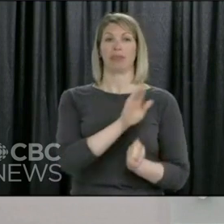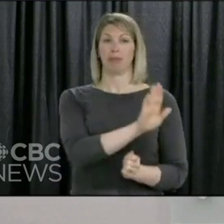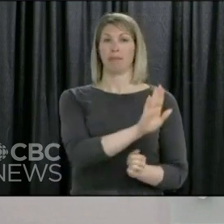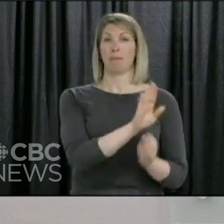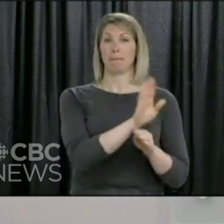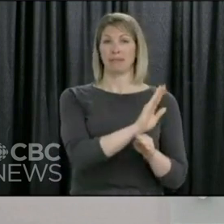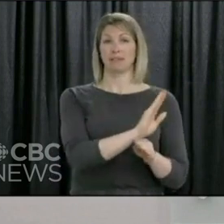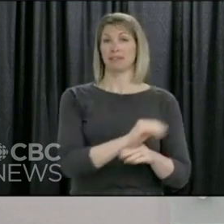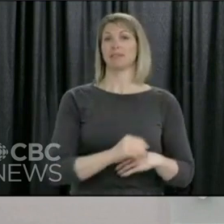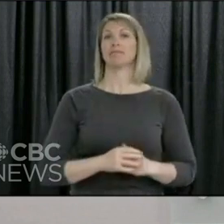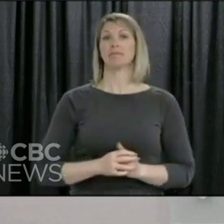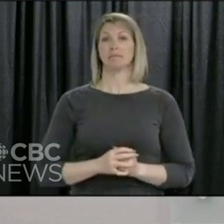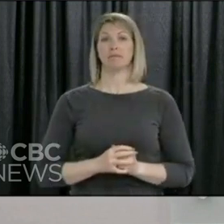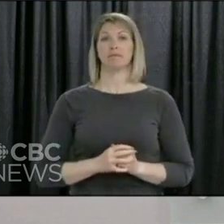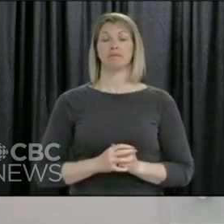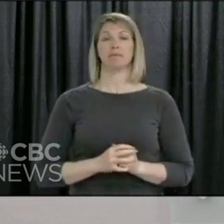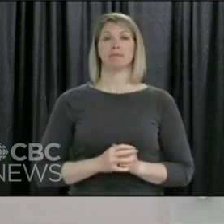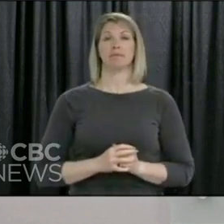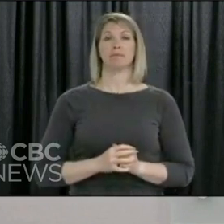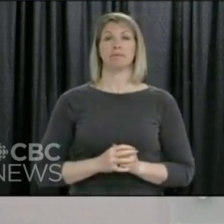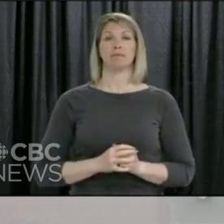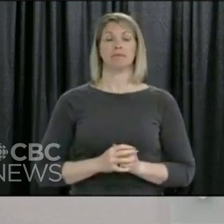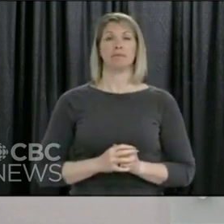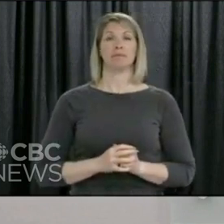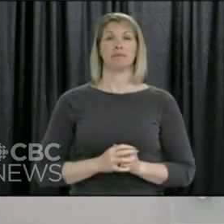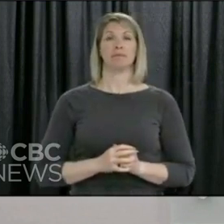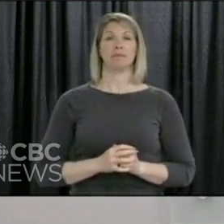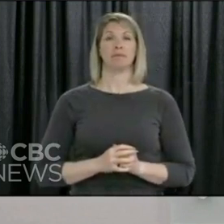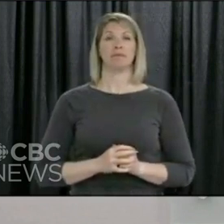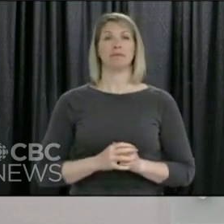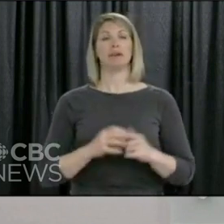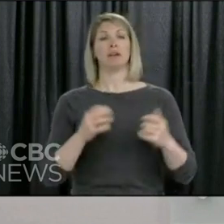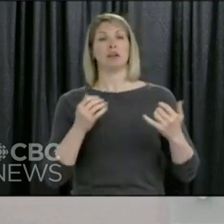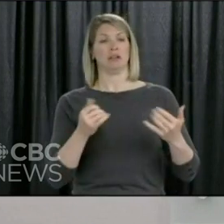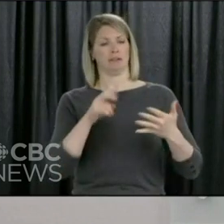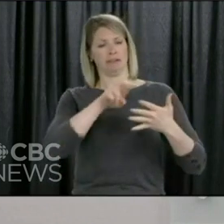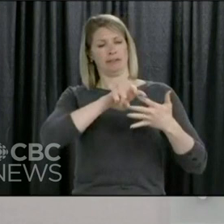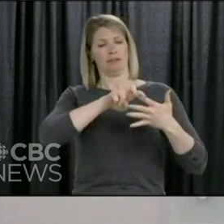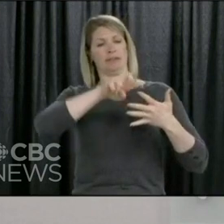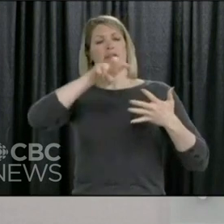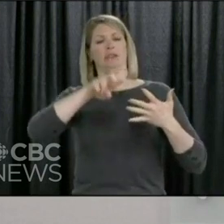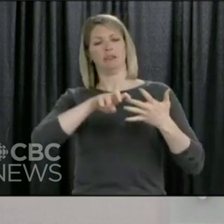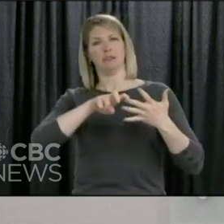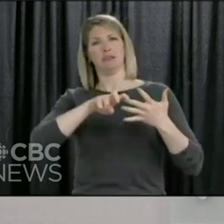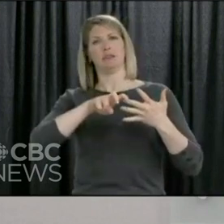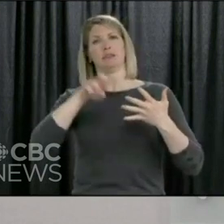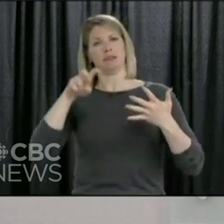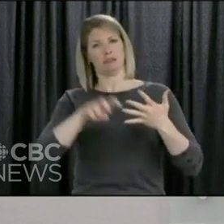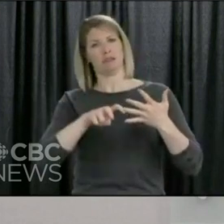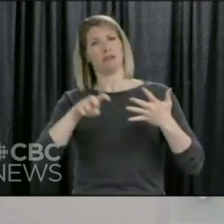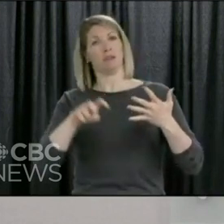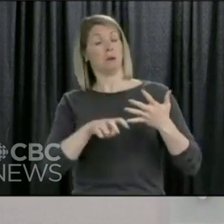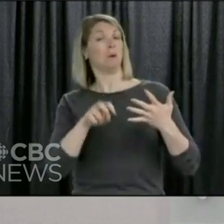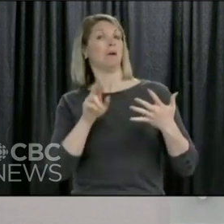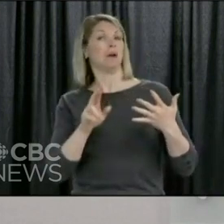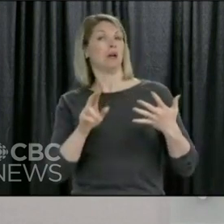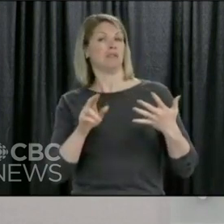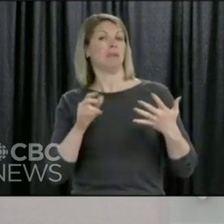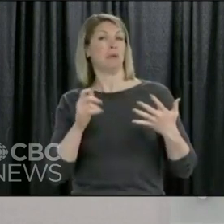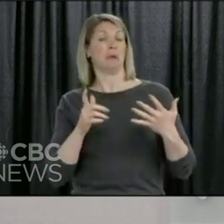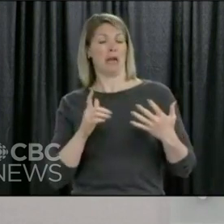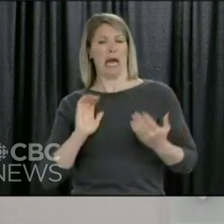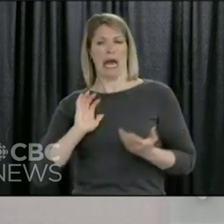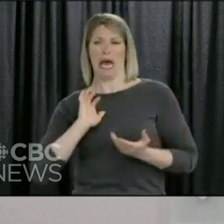And as a follow-up to that, as the province moves through these alert levels and towards our new normal, I'm wondering, do you